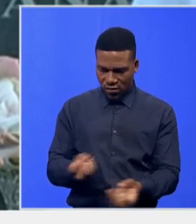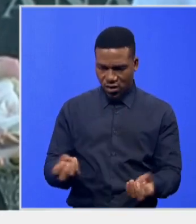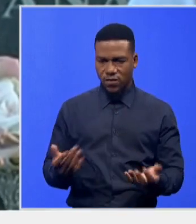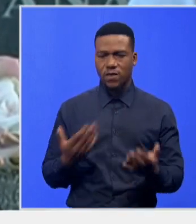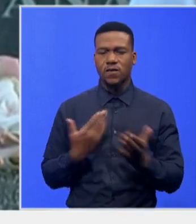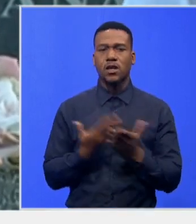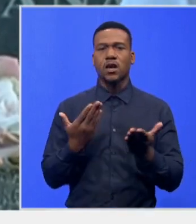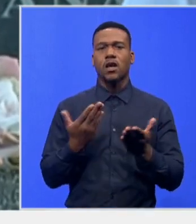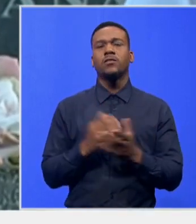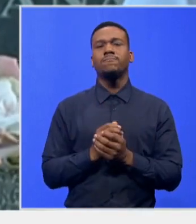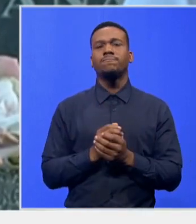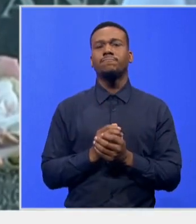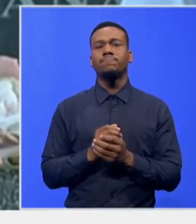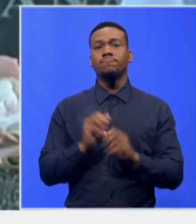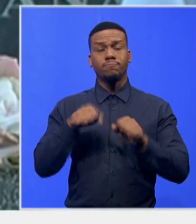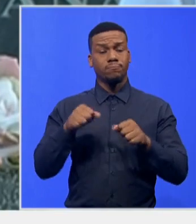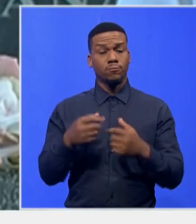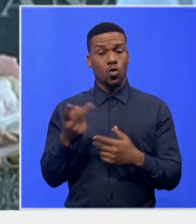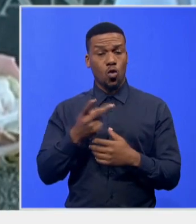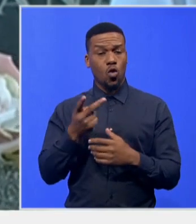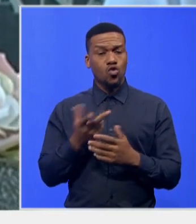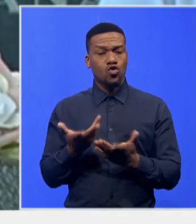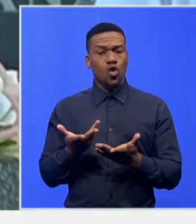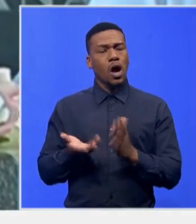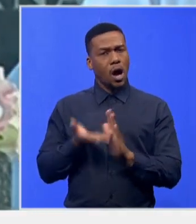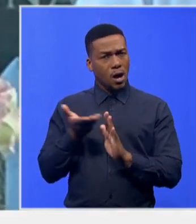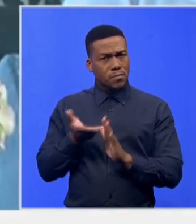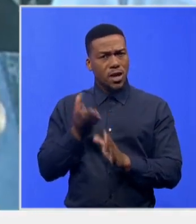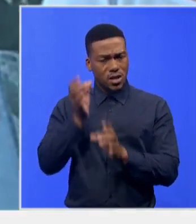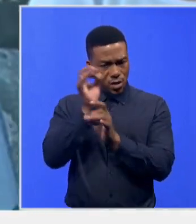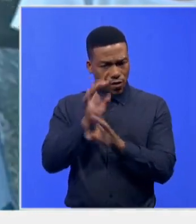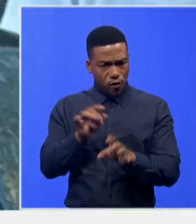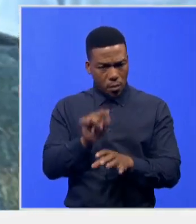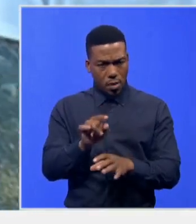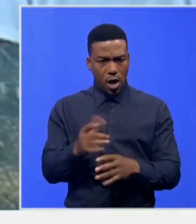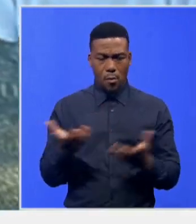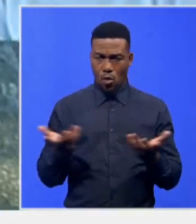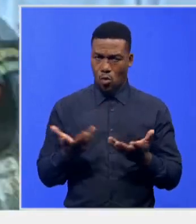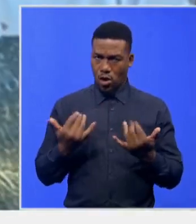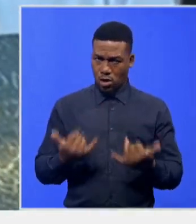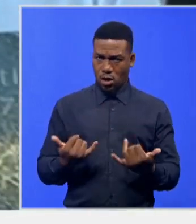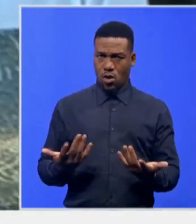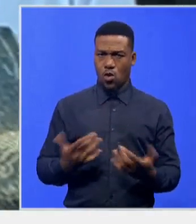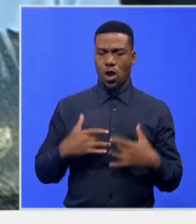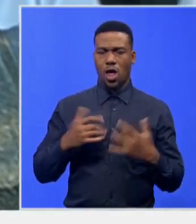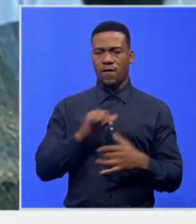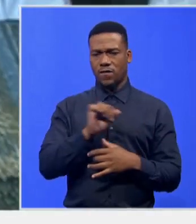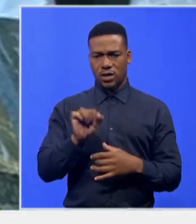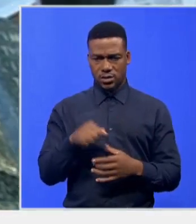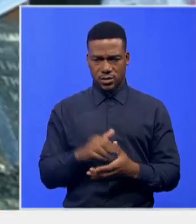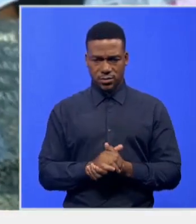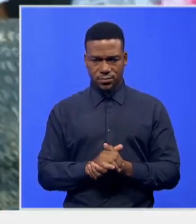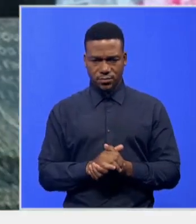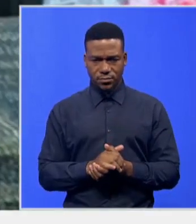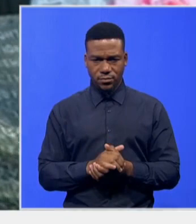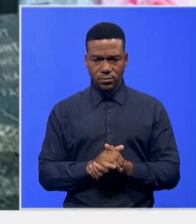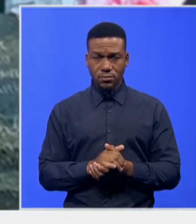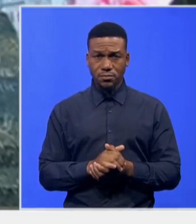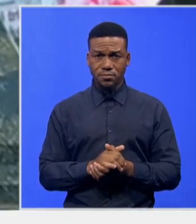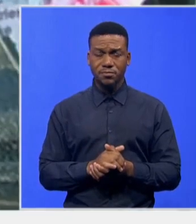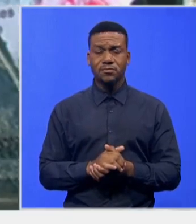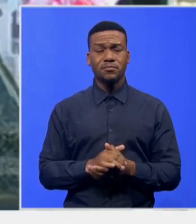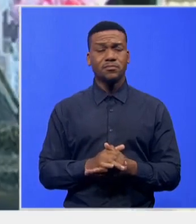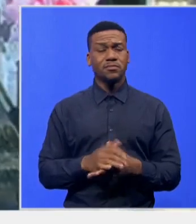to update on their upbringing and where they are at the present moment. Take me through the significance. You were telling